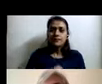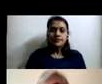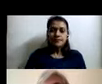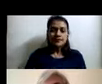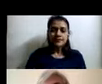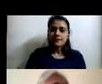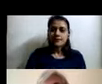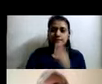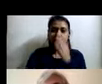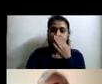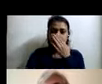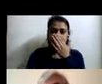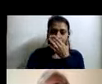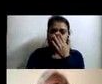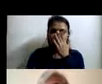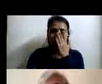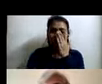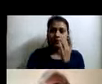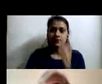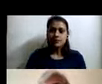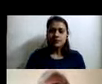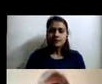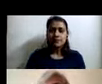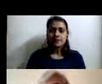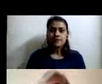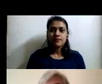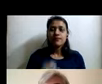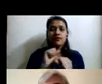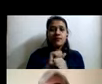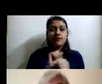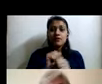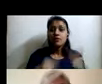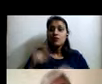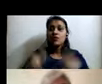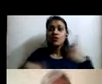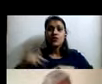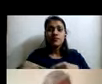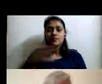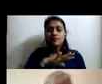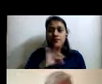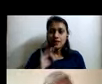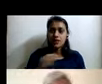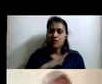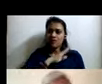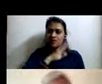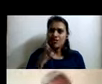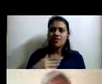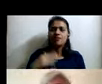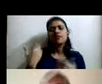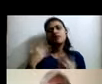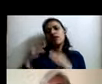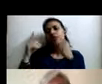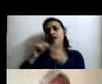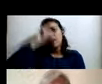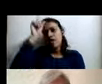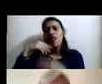magical place. When we are children, everything, you know, outside in the forest is magical. I then went away. left India for many years. And when I came